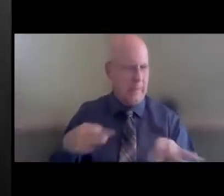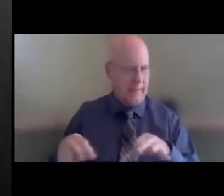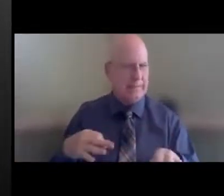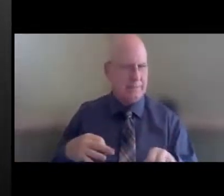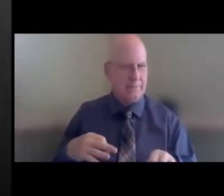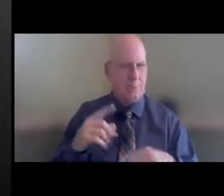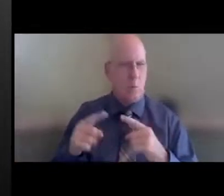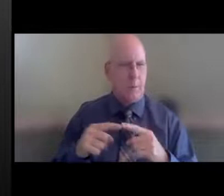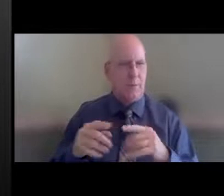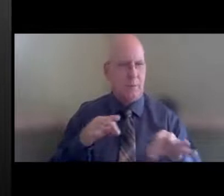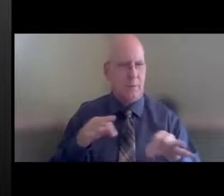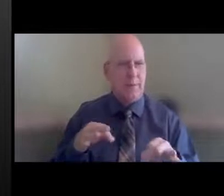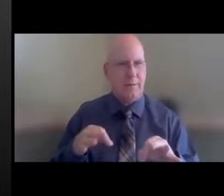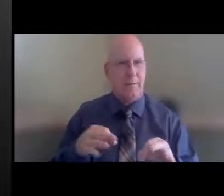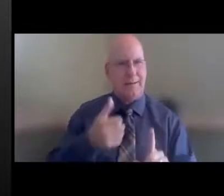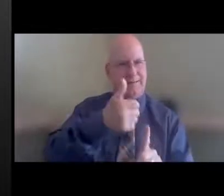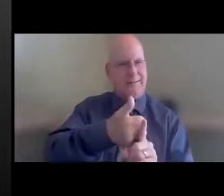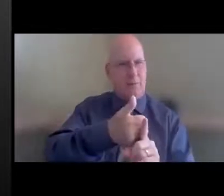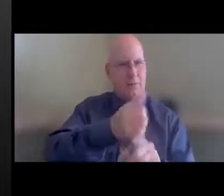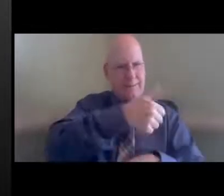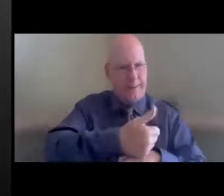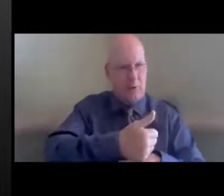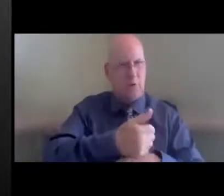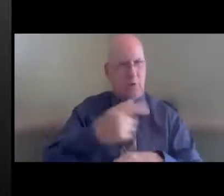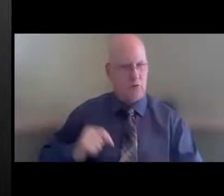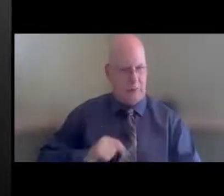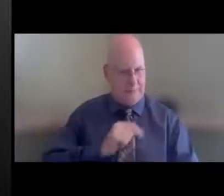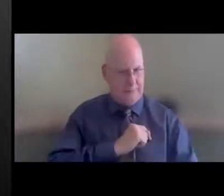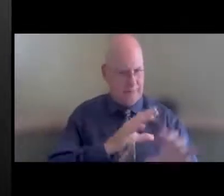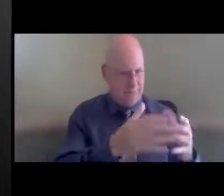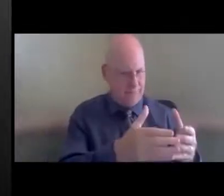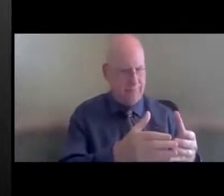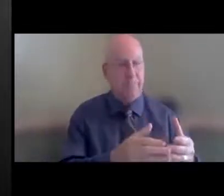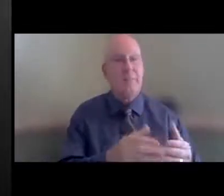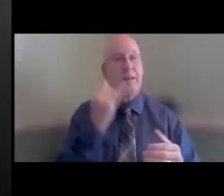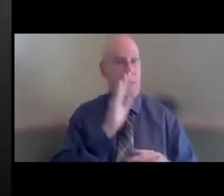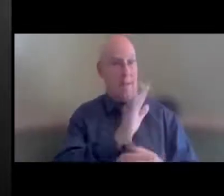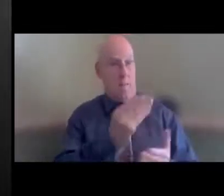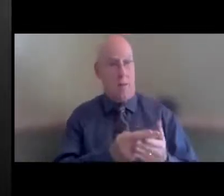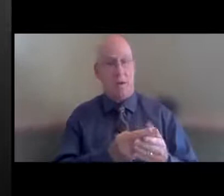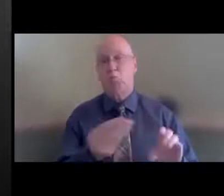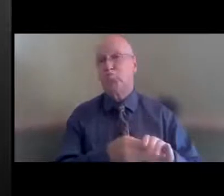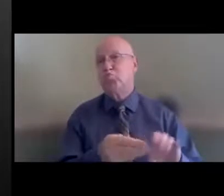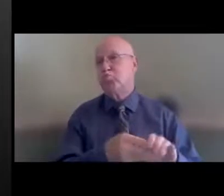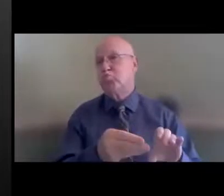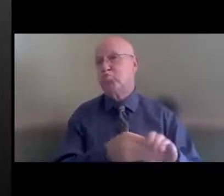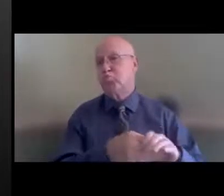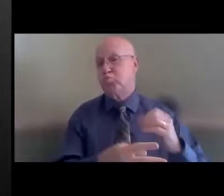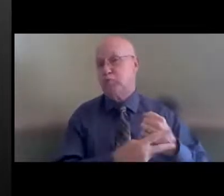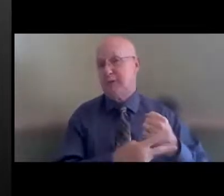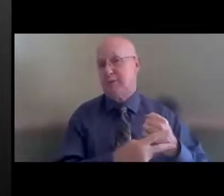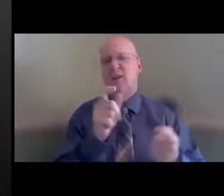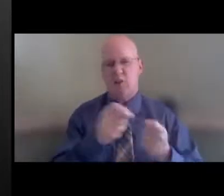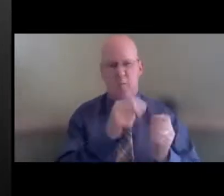the self-settled trusts. But if they're putting their own money into a trust, there's a specific set of rules